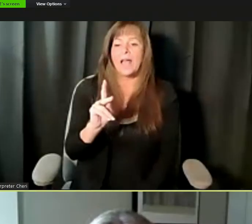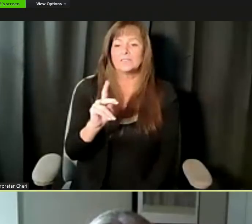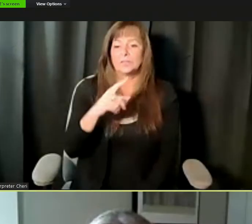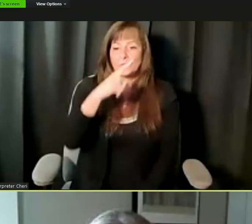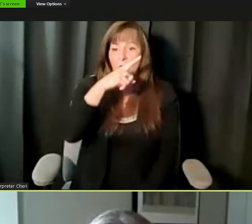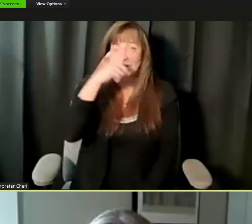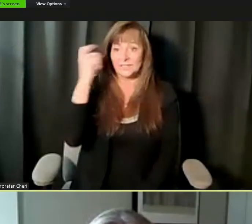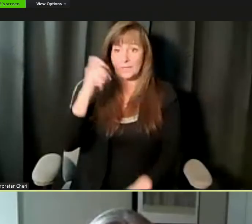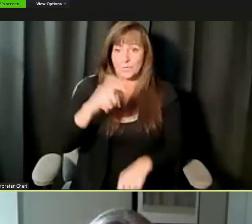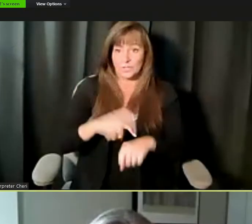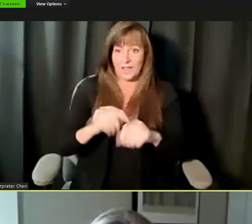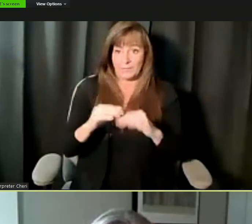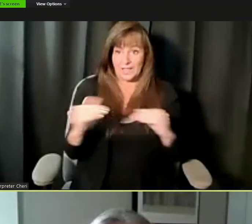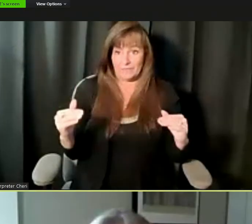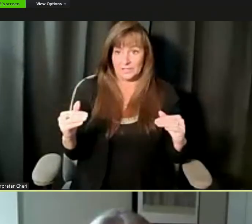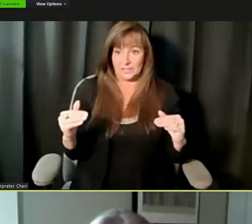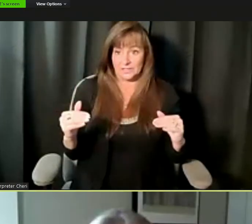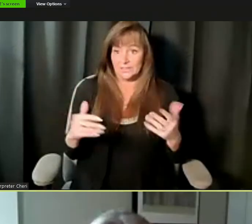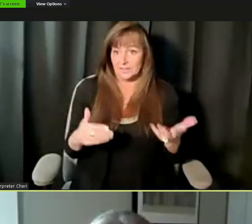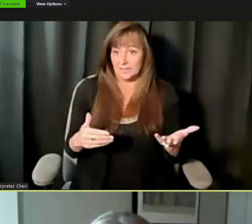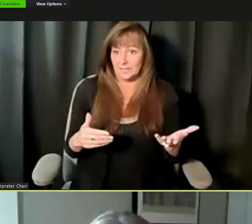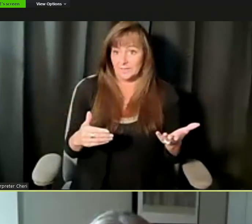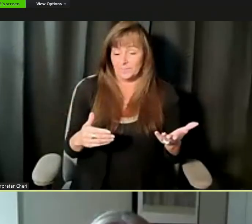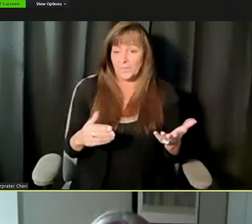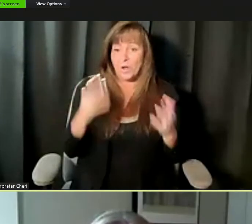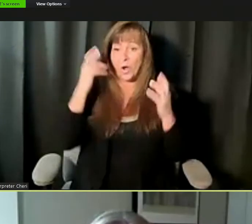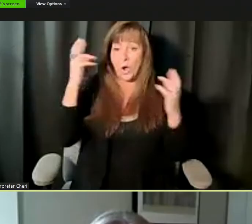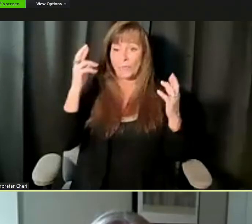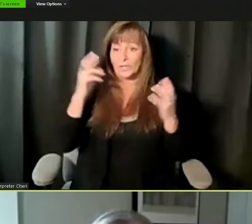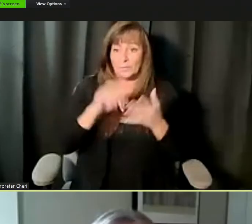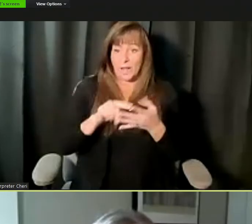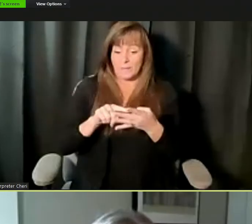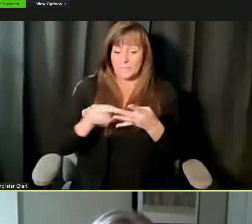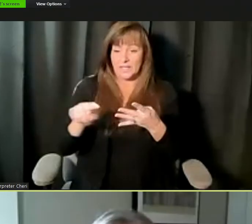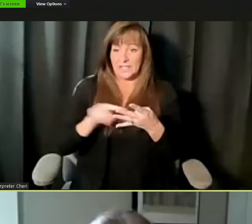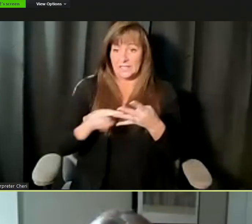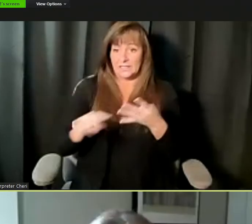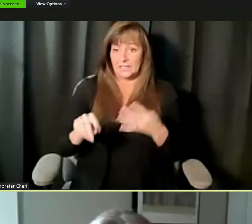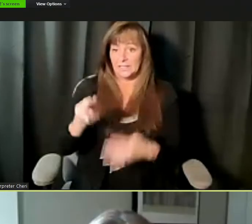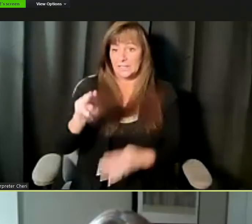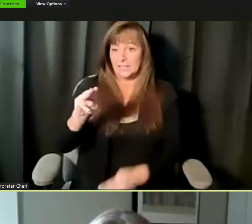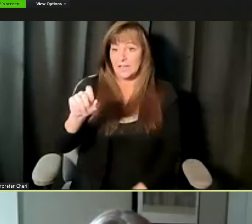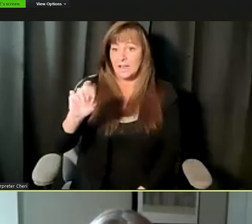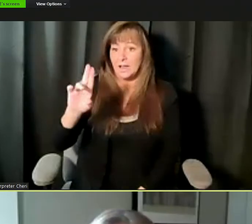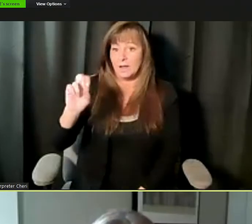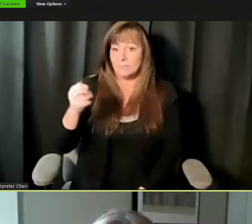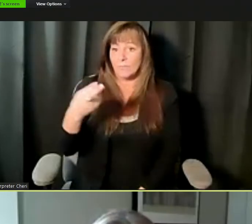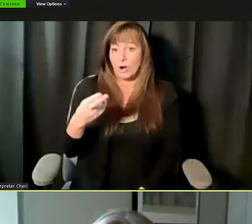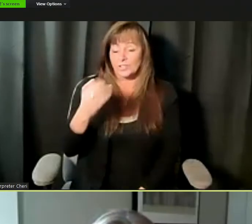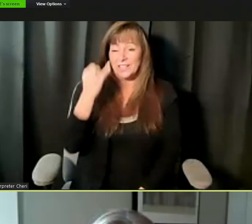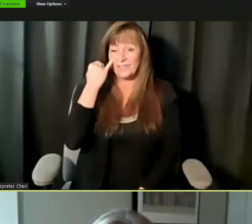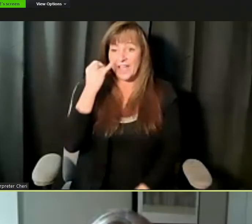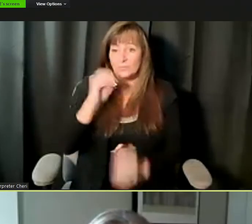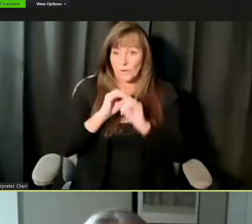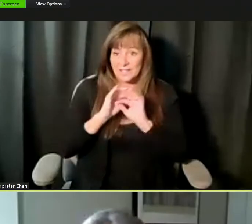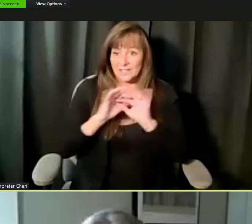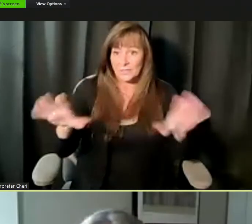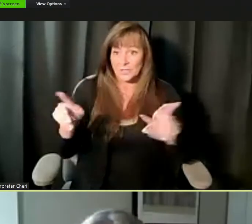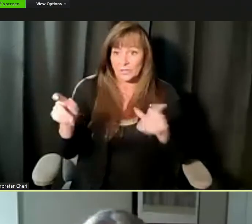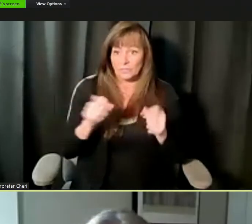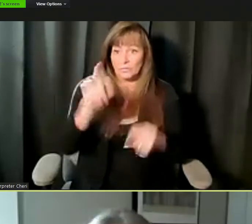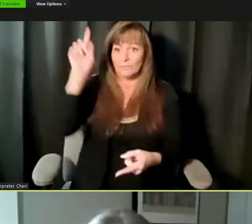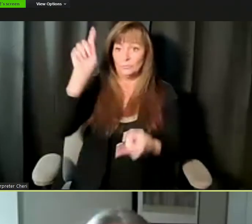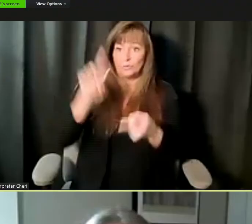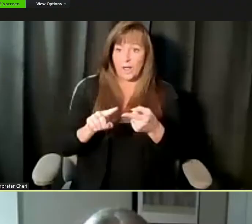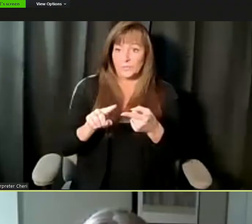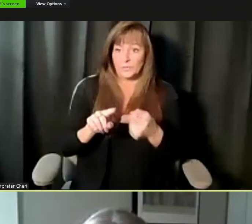levels of disease we saw this summer by mid-March. If that transmission control drops to around 70%, it really takes